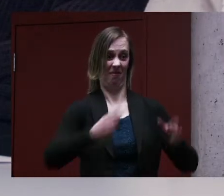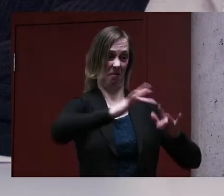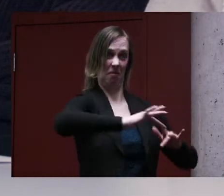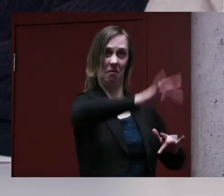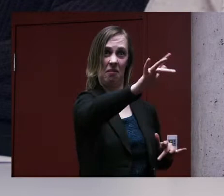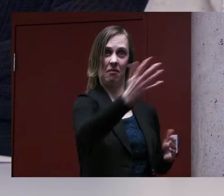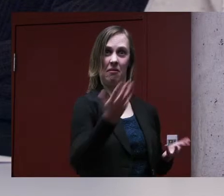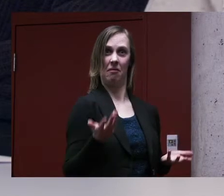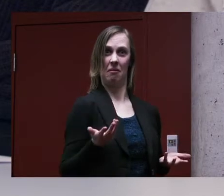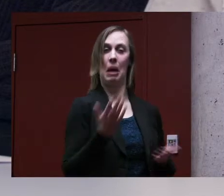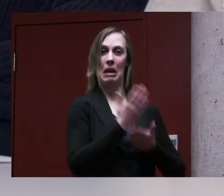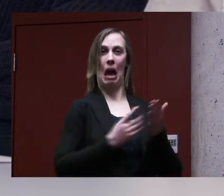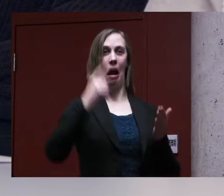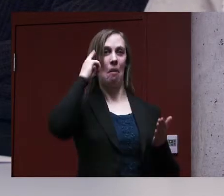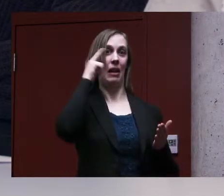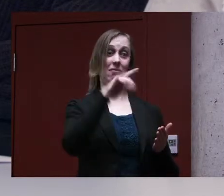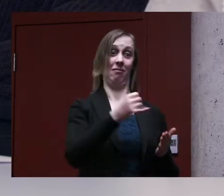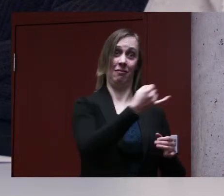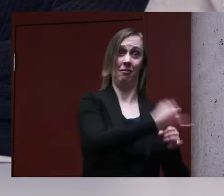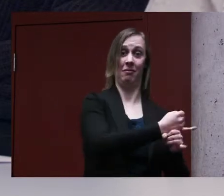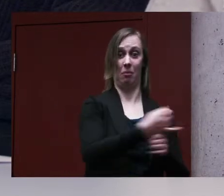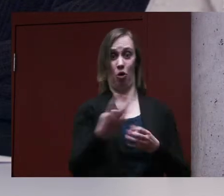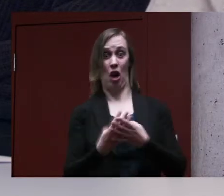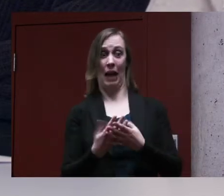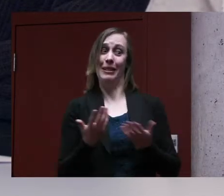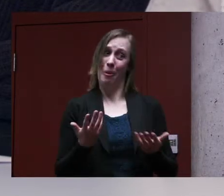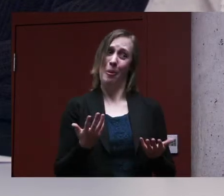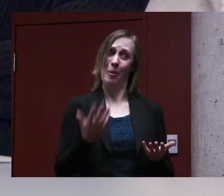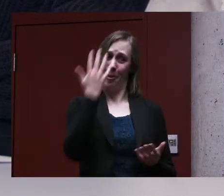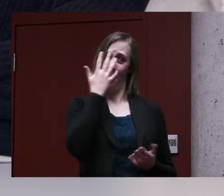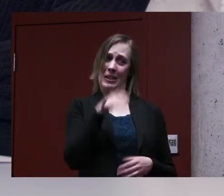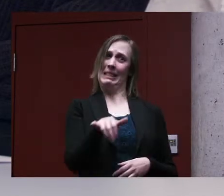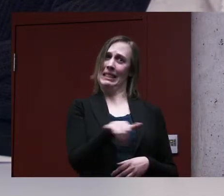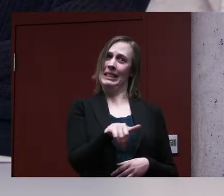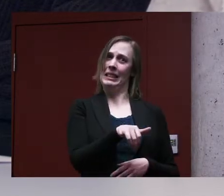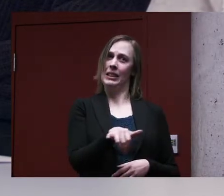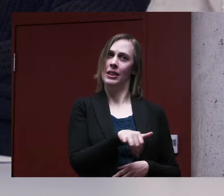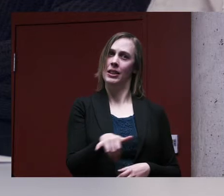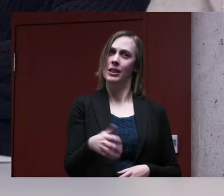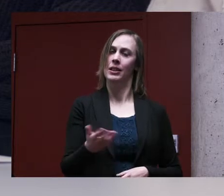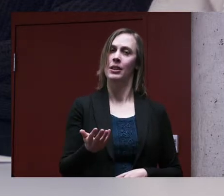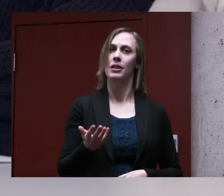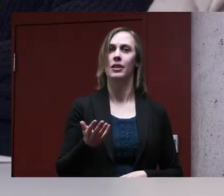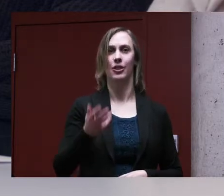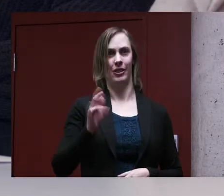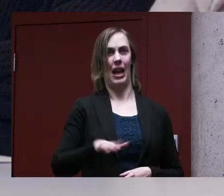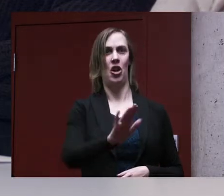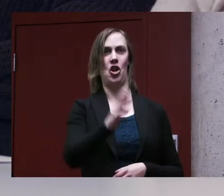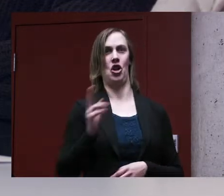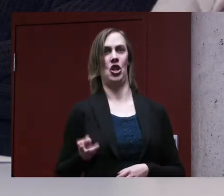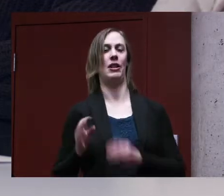much separates them physically and otherwise. So that's kind of the history. And